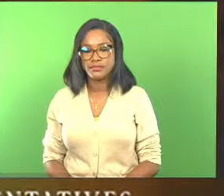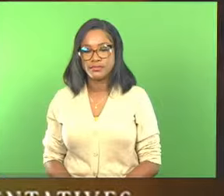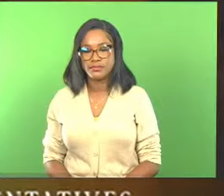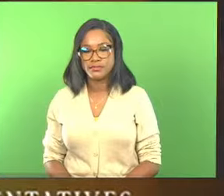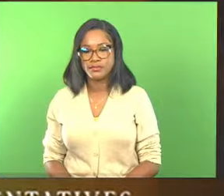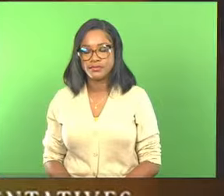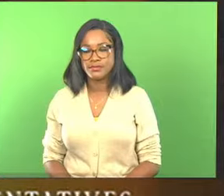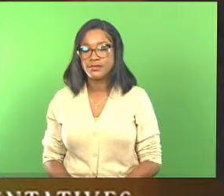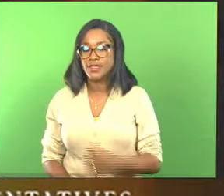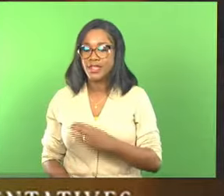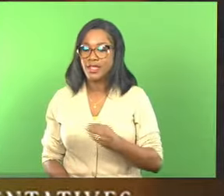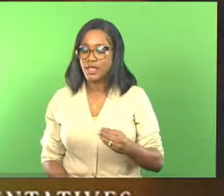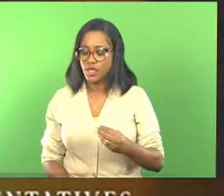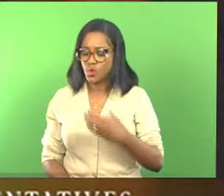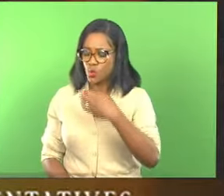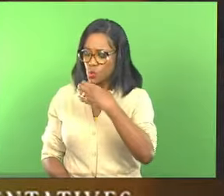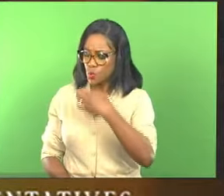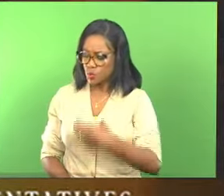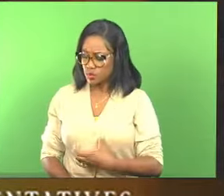And I wish her